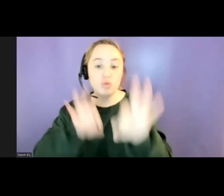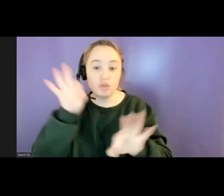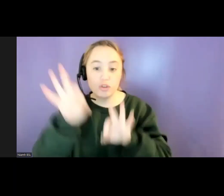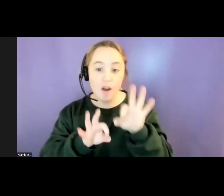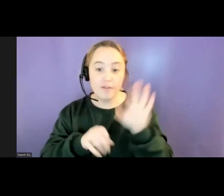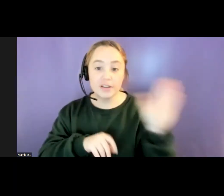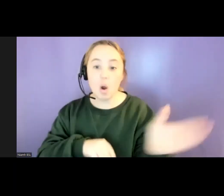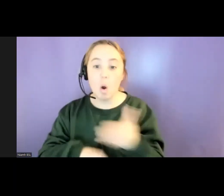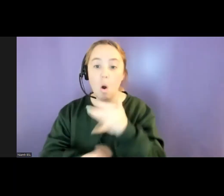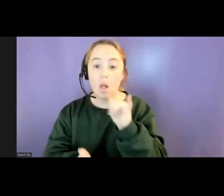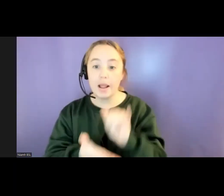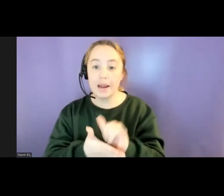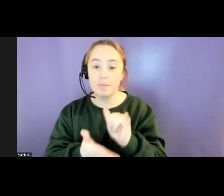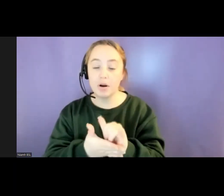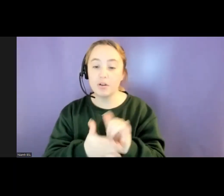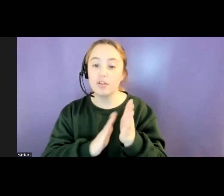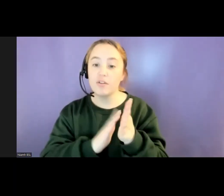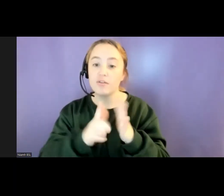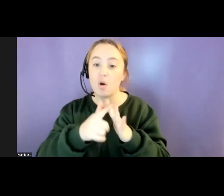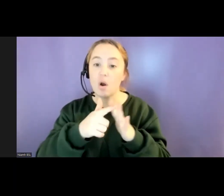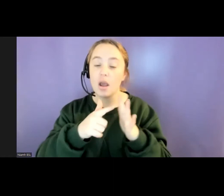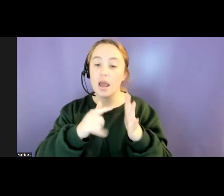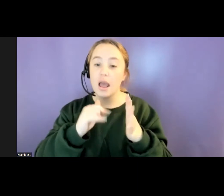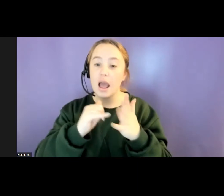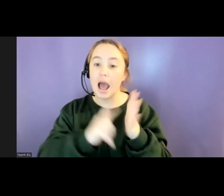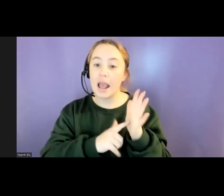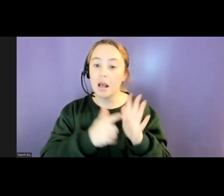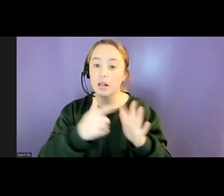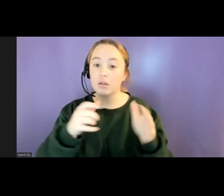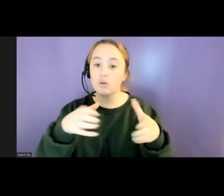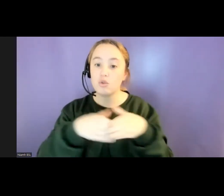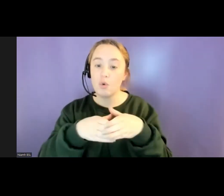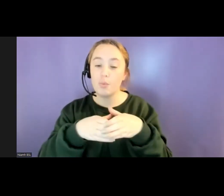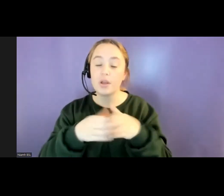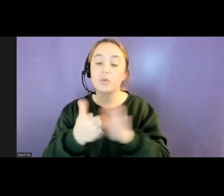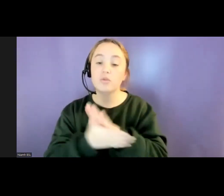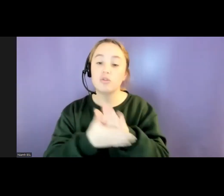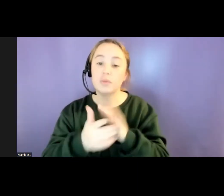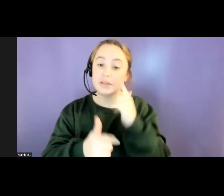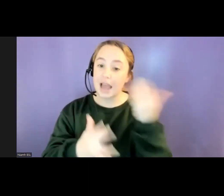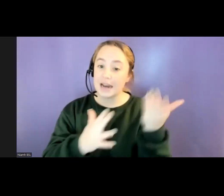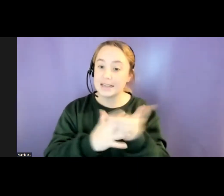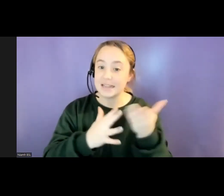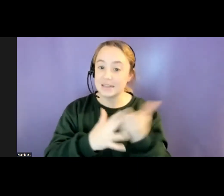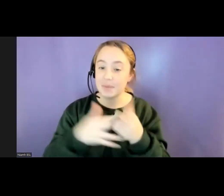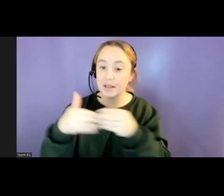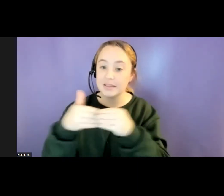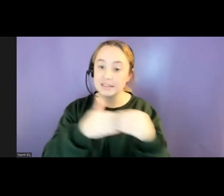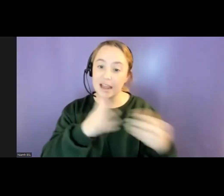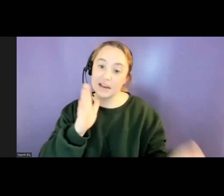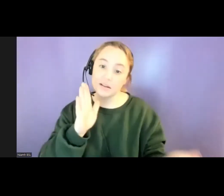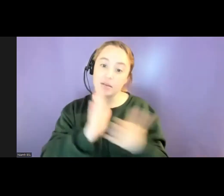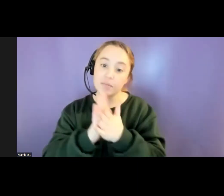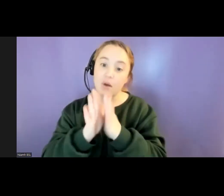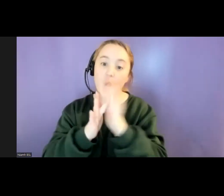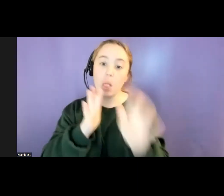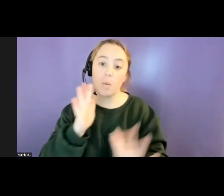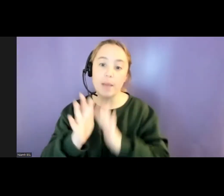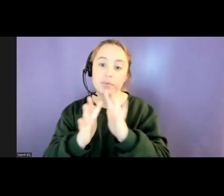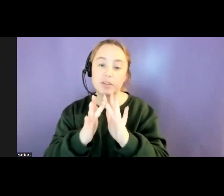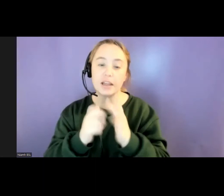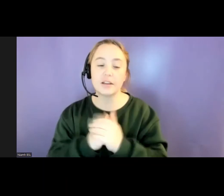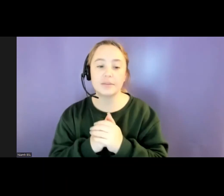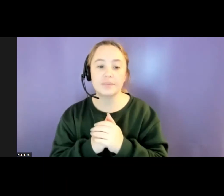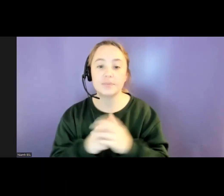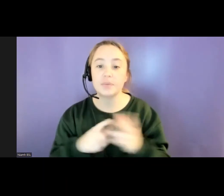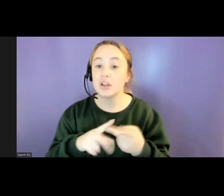airports within the HIAL group so that we can provide accessibility guides on our websites. So if you